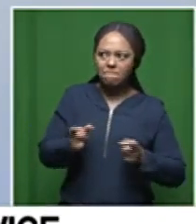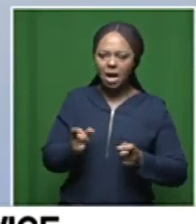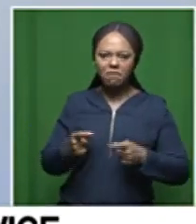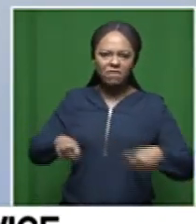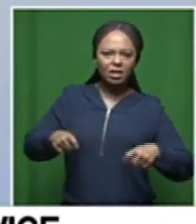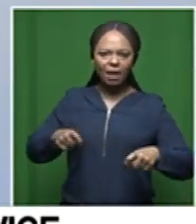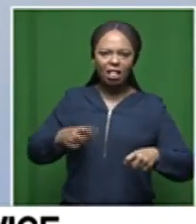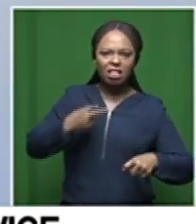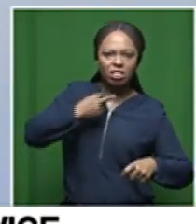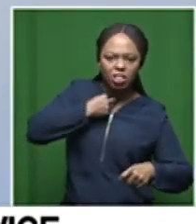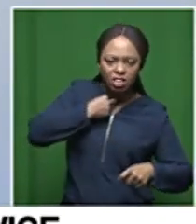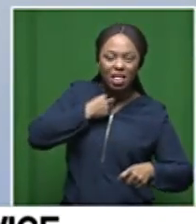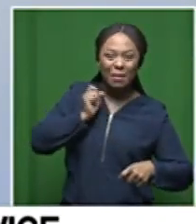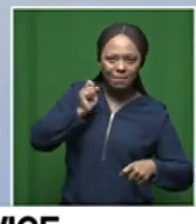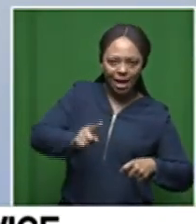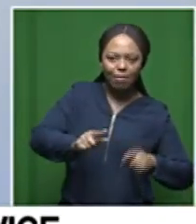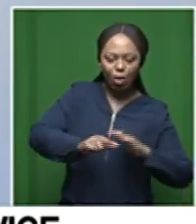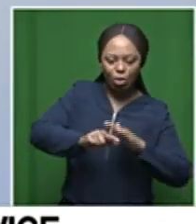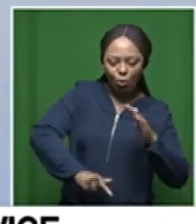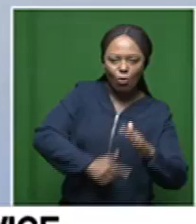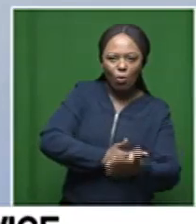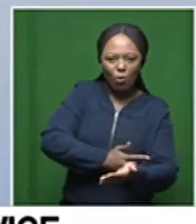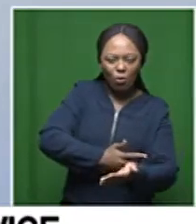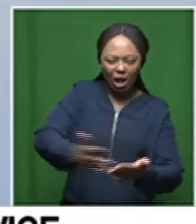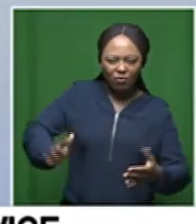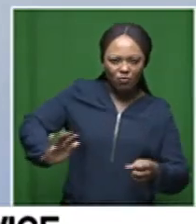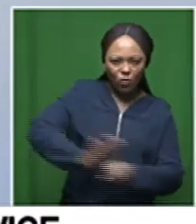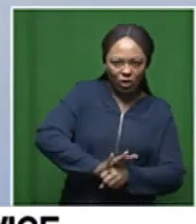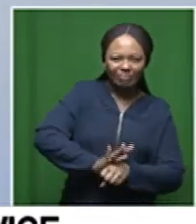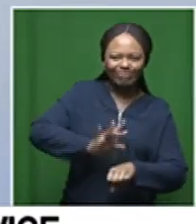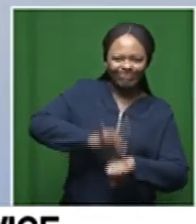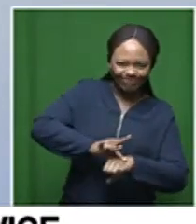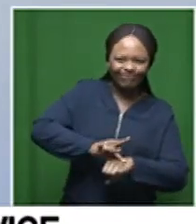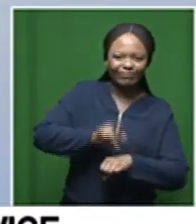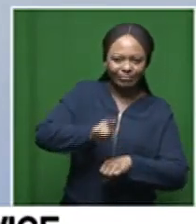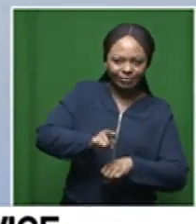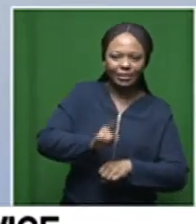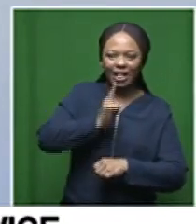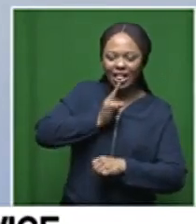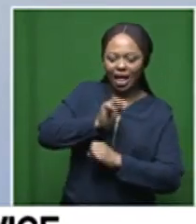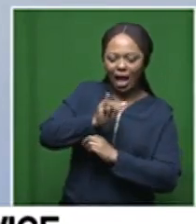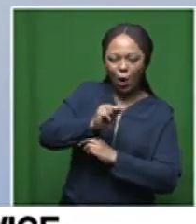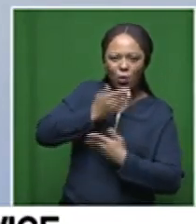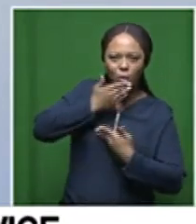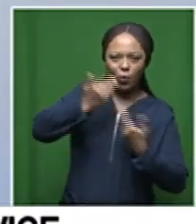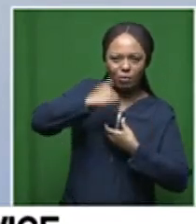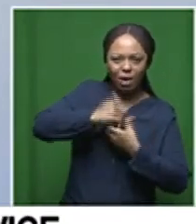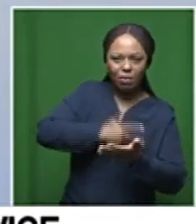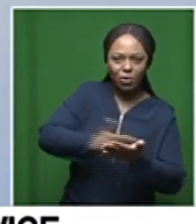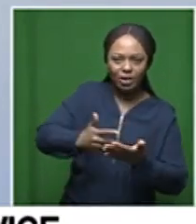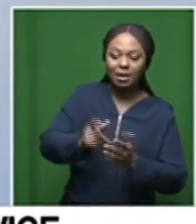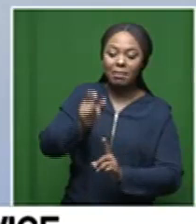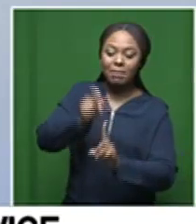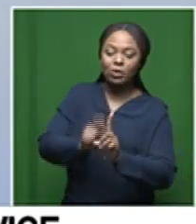point in time now, they now have full-blown anemia. Many a times when people come through to donate, people who come to